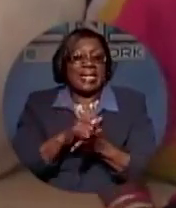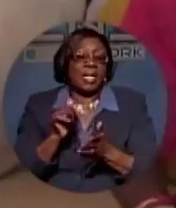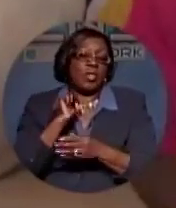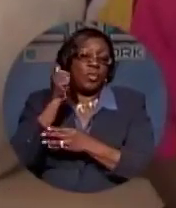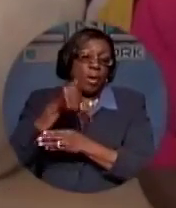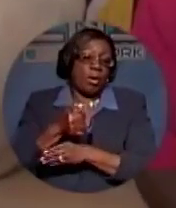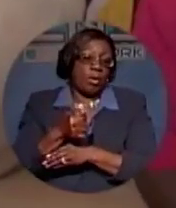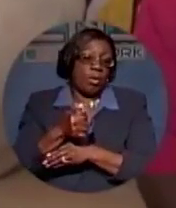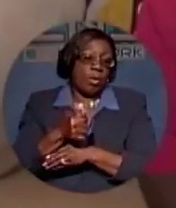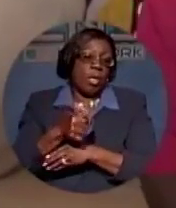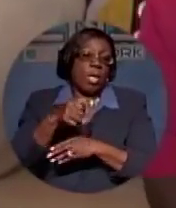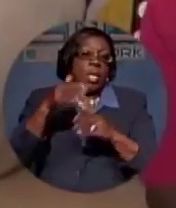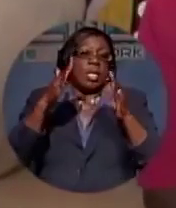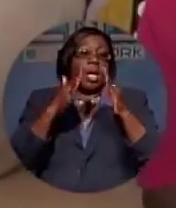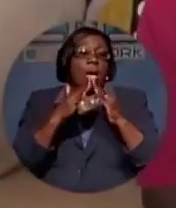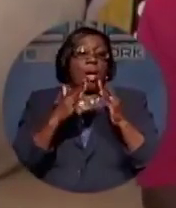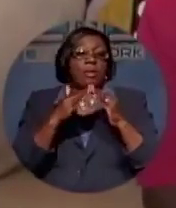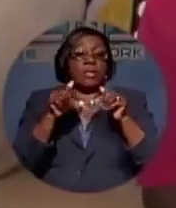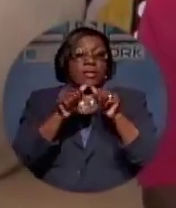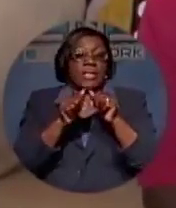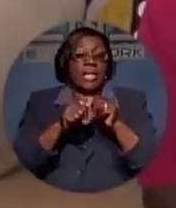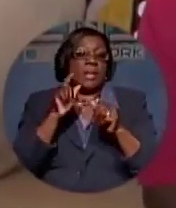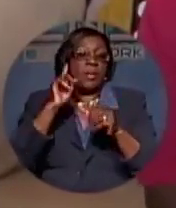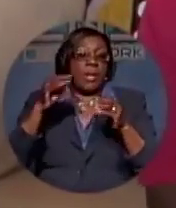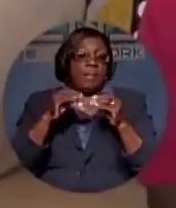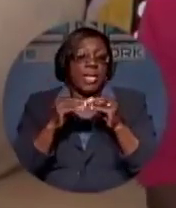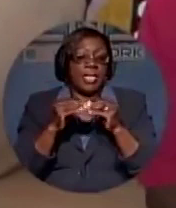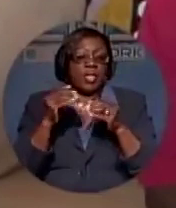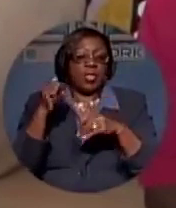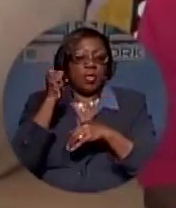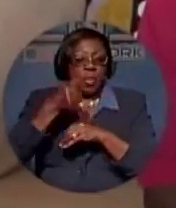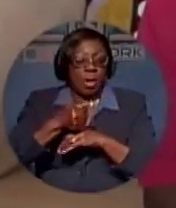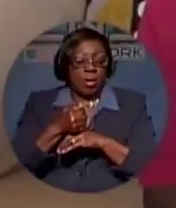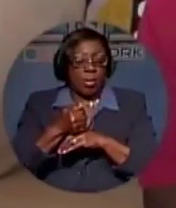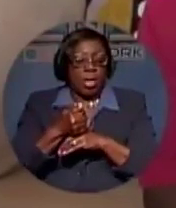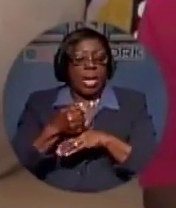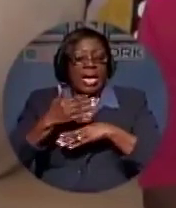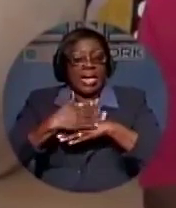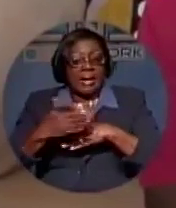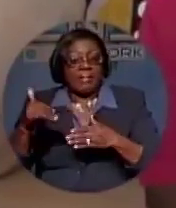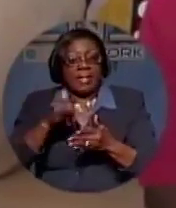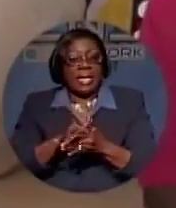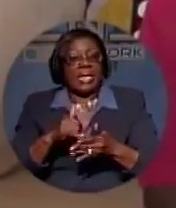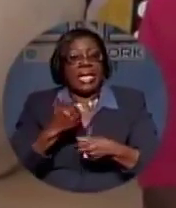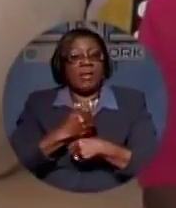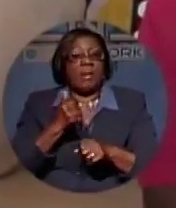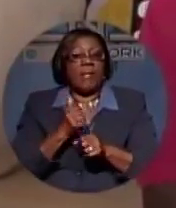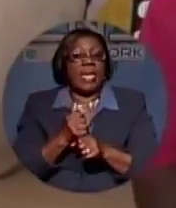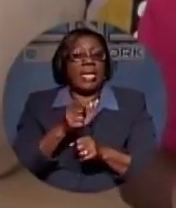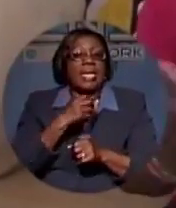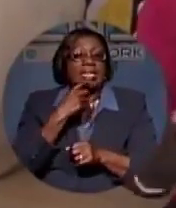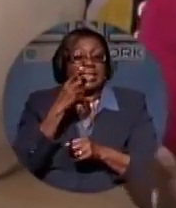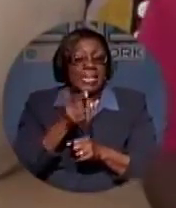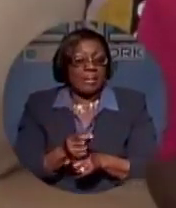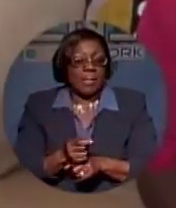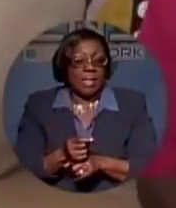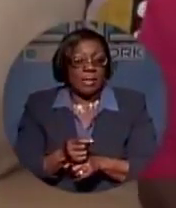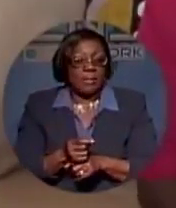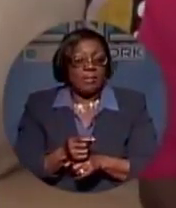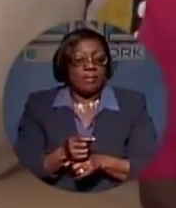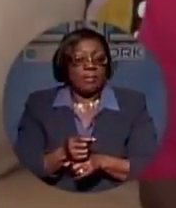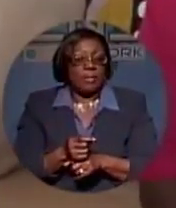Cabinet will meet in the morning, and shortly thereafter, I'll make a statement, which should be ready in